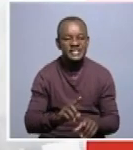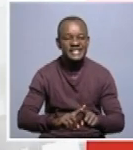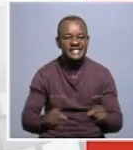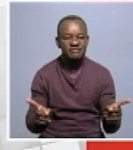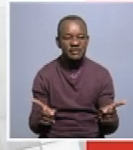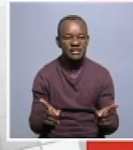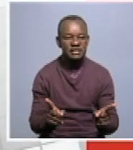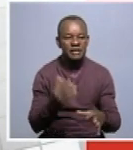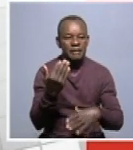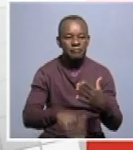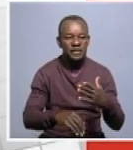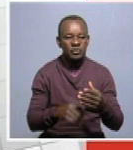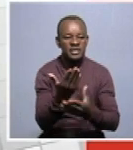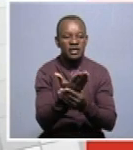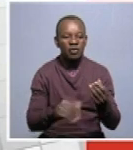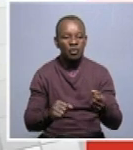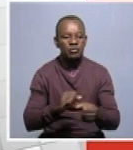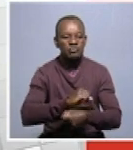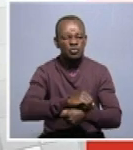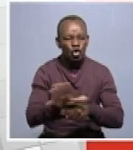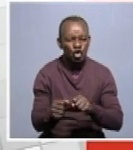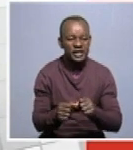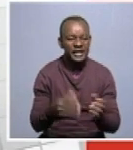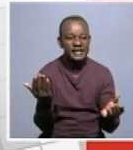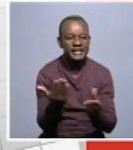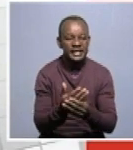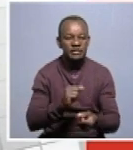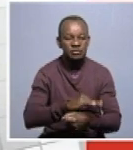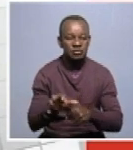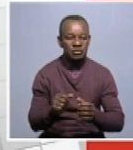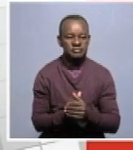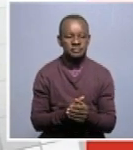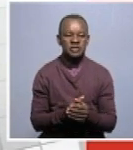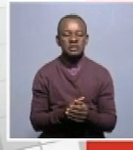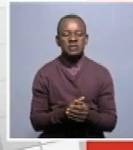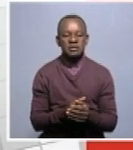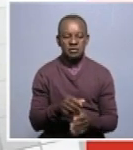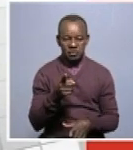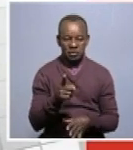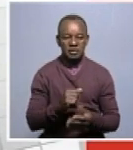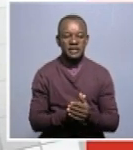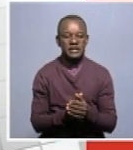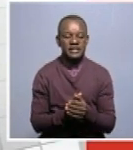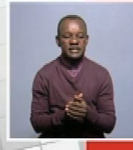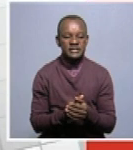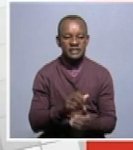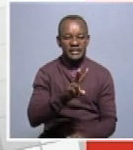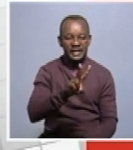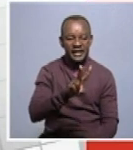Thank you. A variant is a virus strain whose genetic material